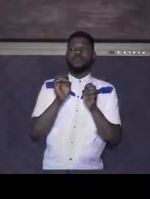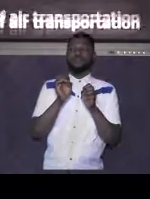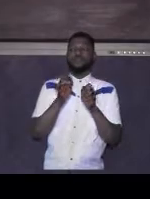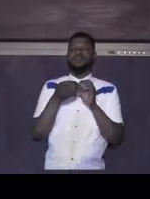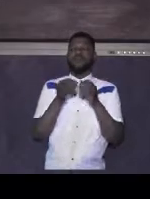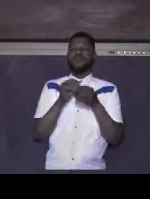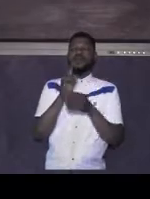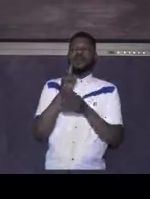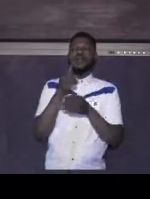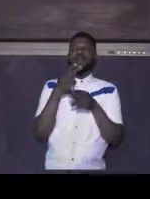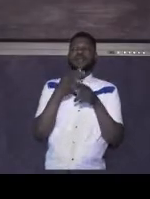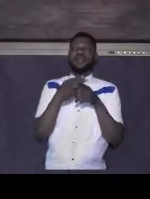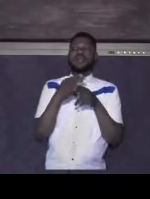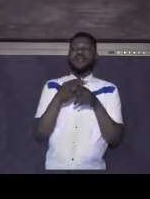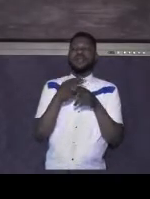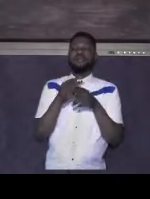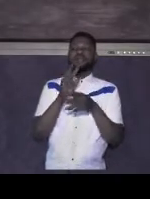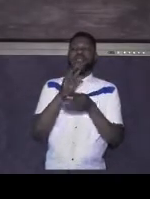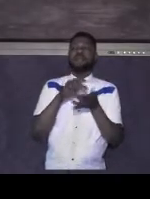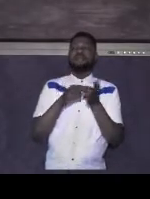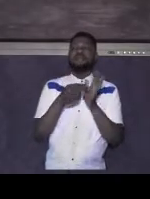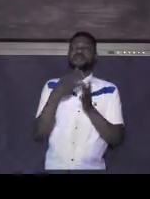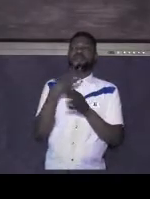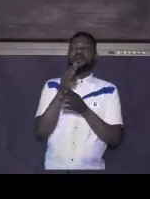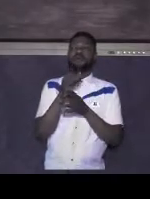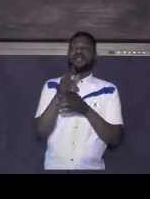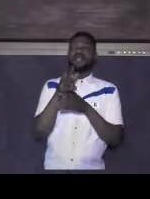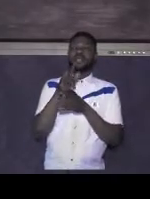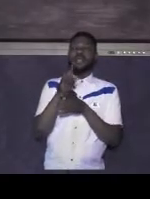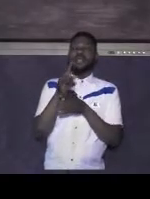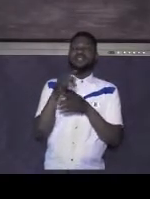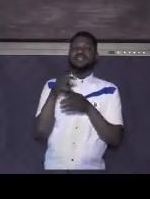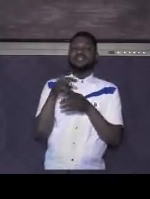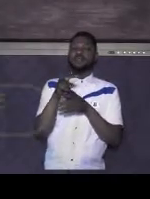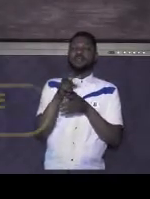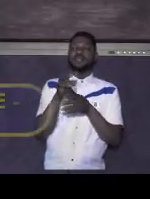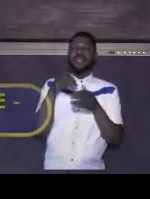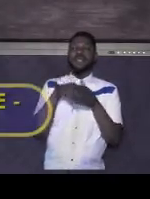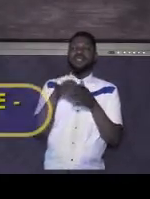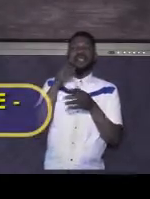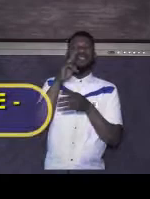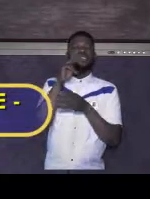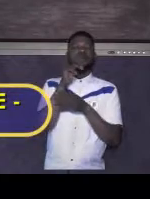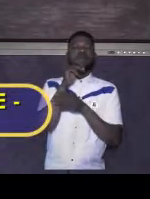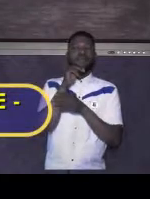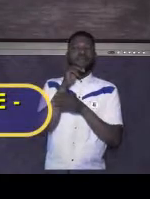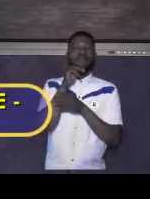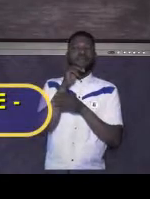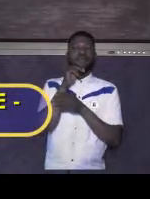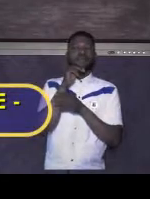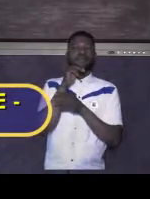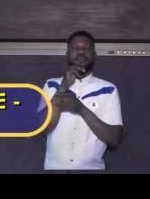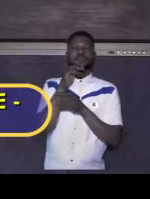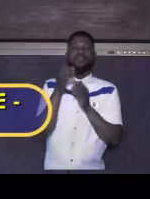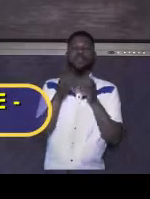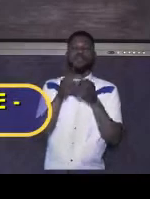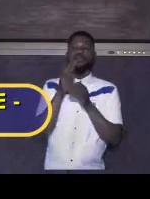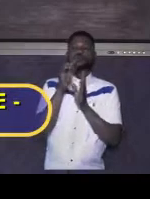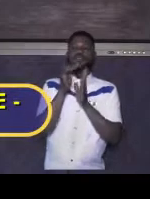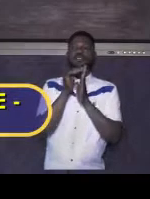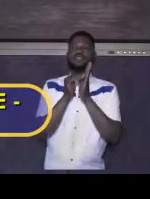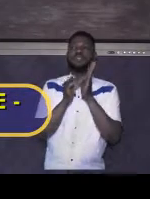evaluation. Question number one. Name 3 means of air transportation in